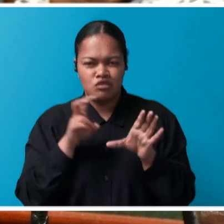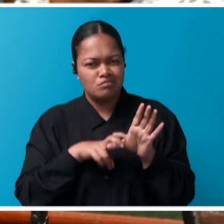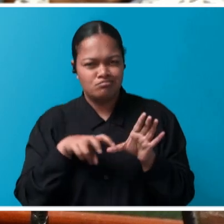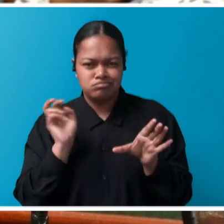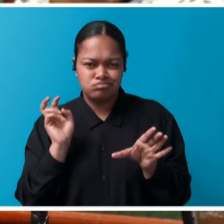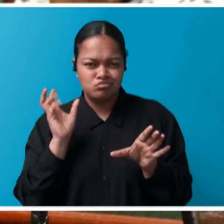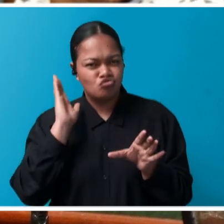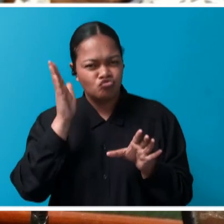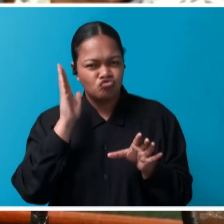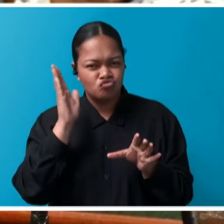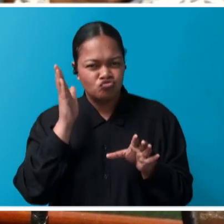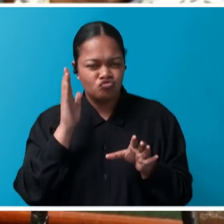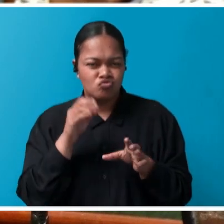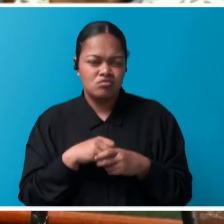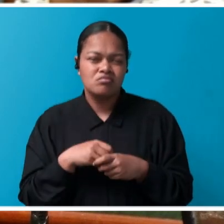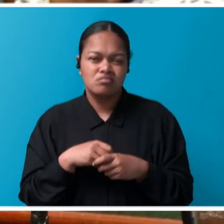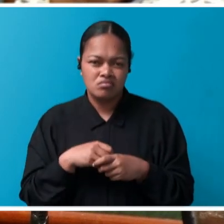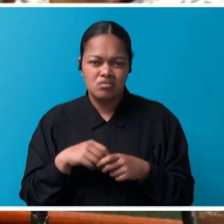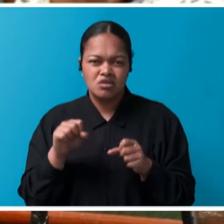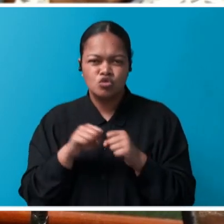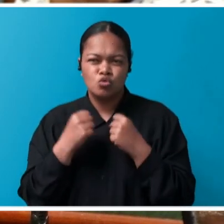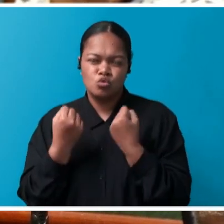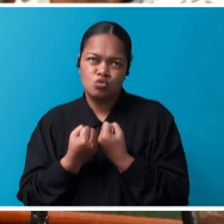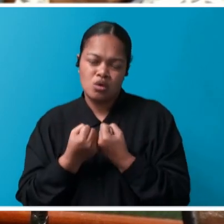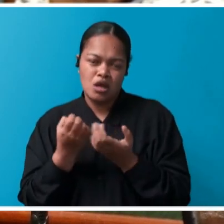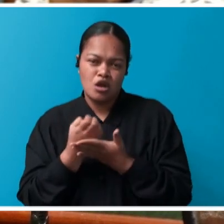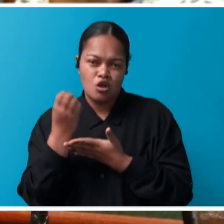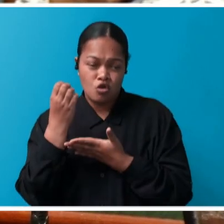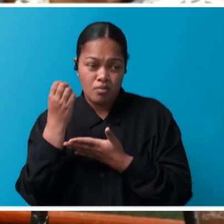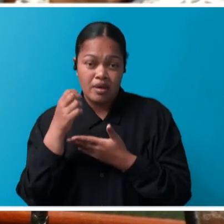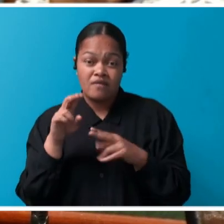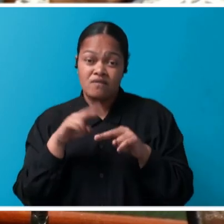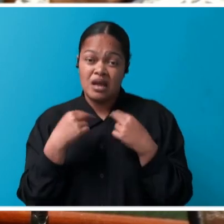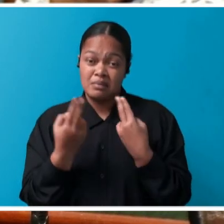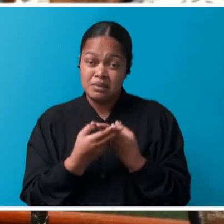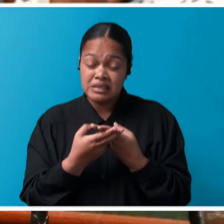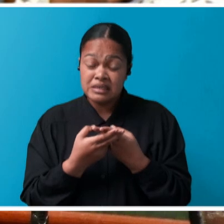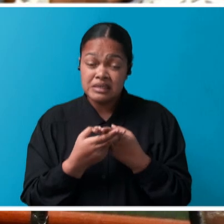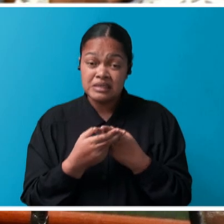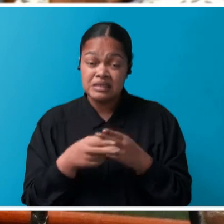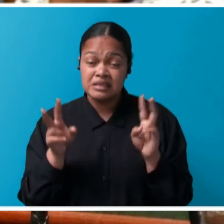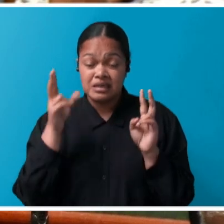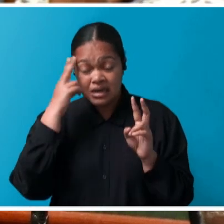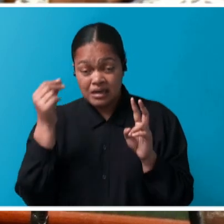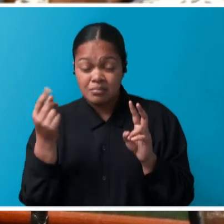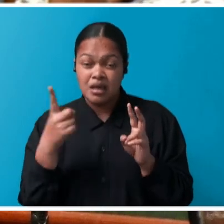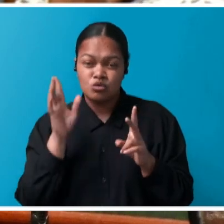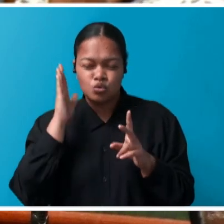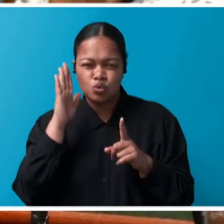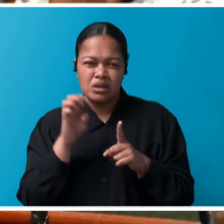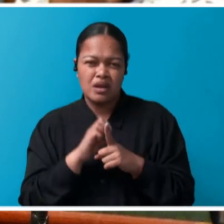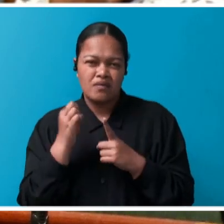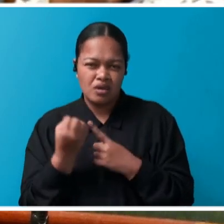rates, including socioeconomic status, family dynamic, and school environment. Mr. Speaker,